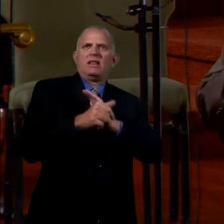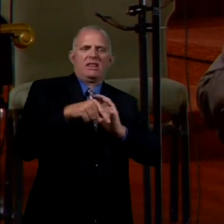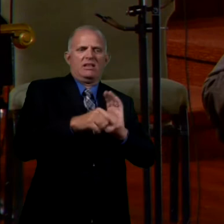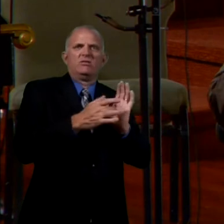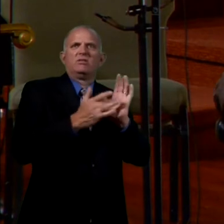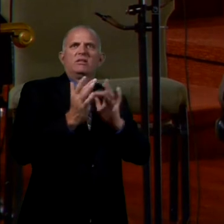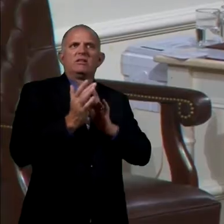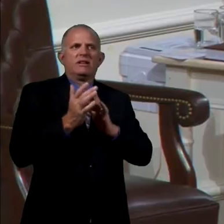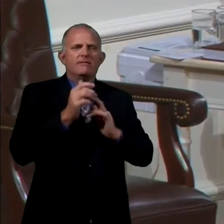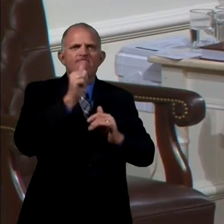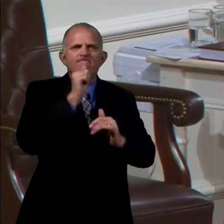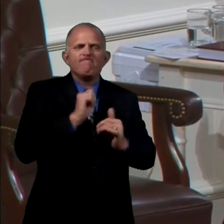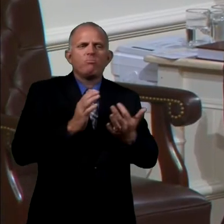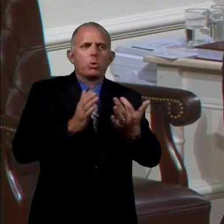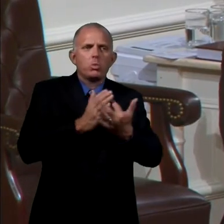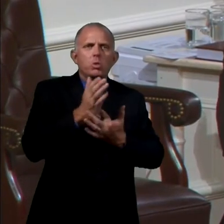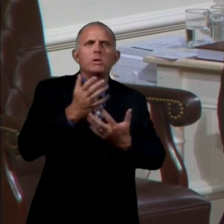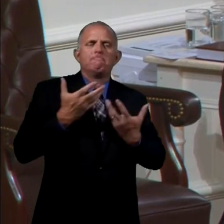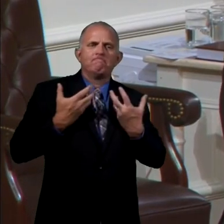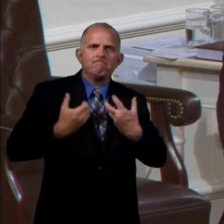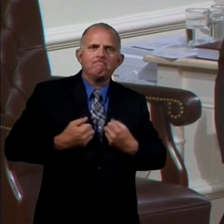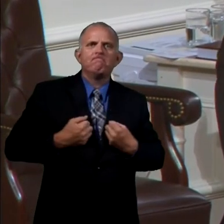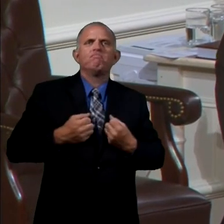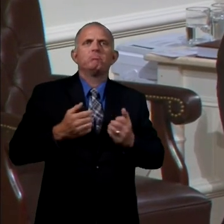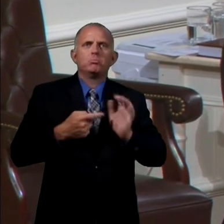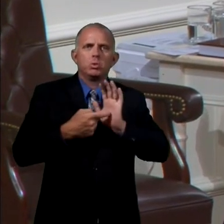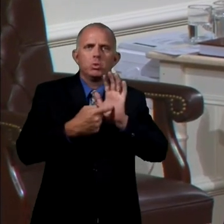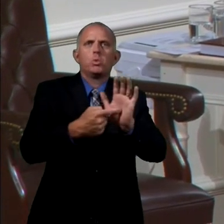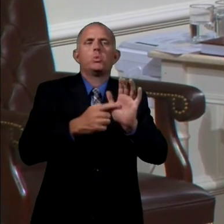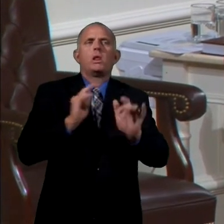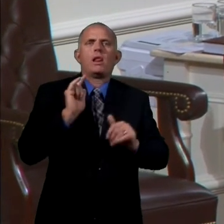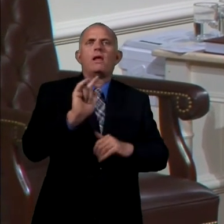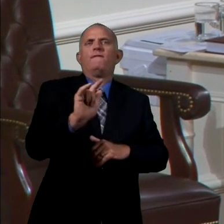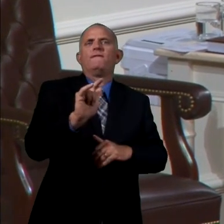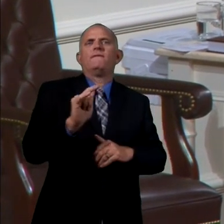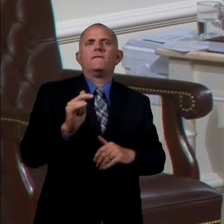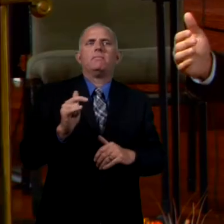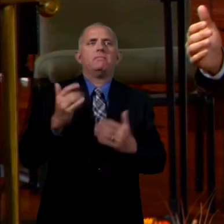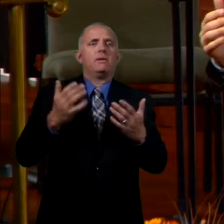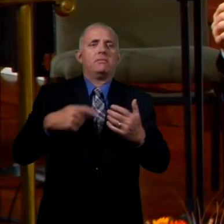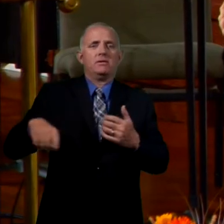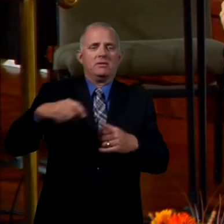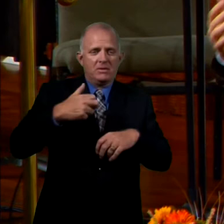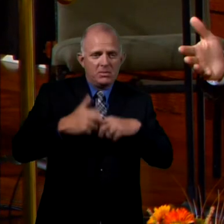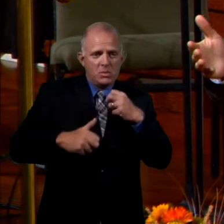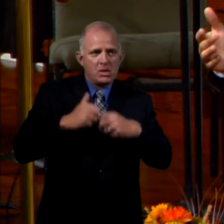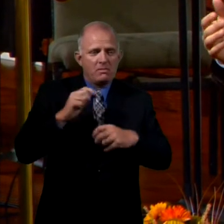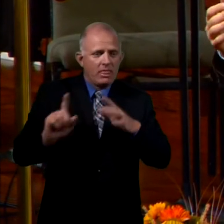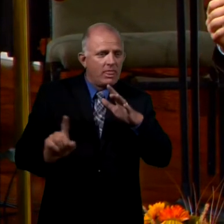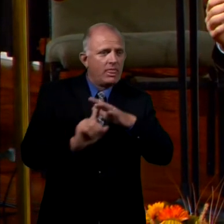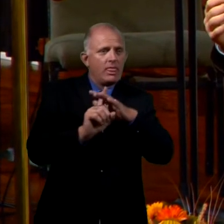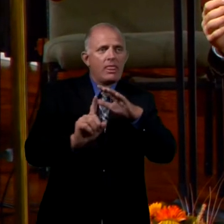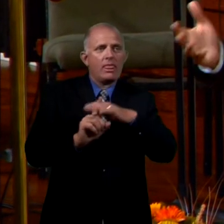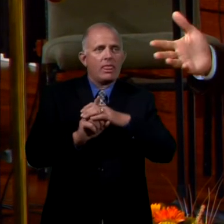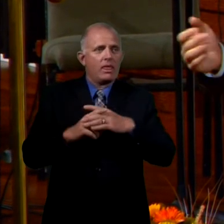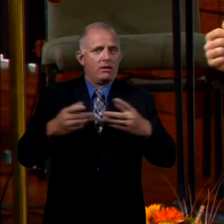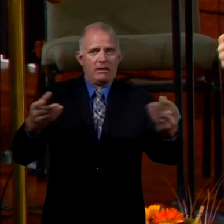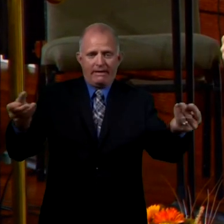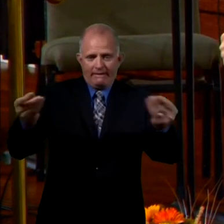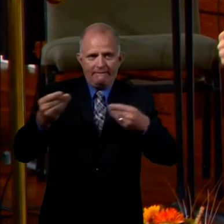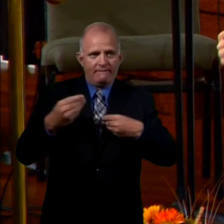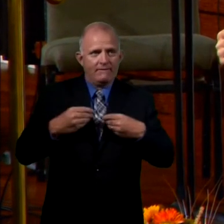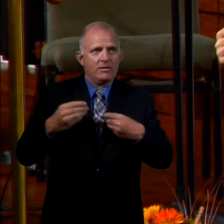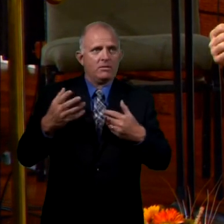can I handle them the same way?" Do you ever look at a problem that comes across your desk, your